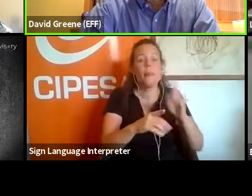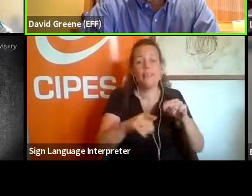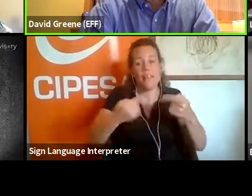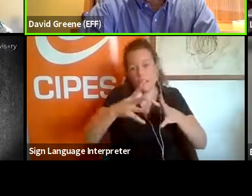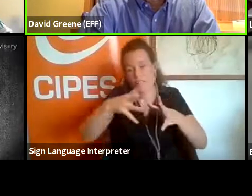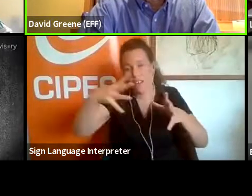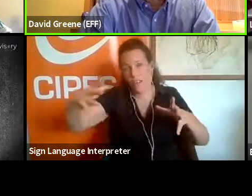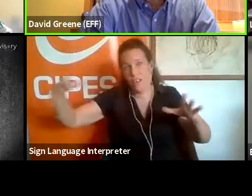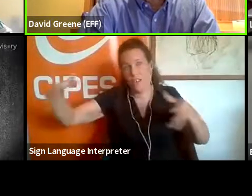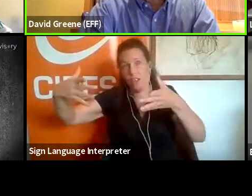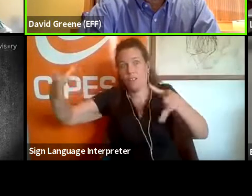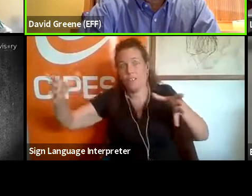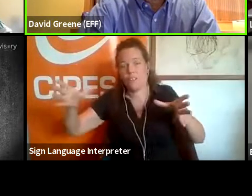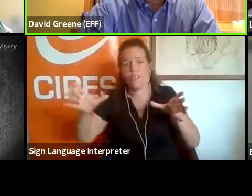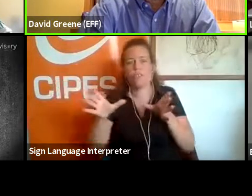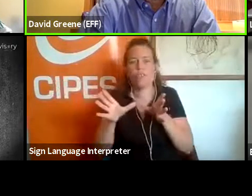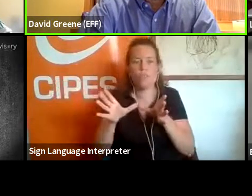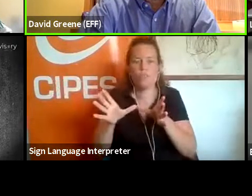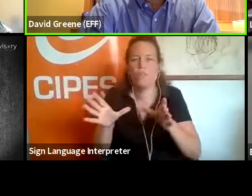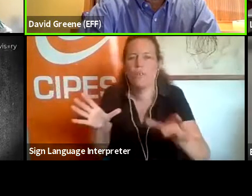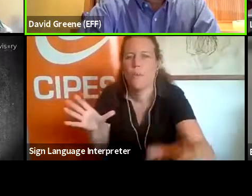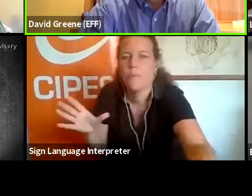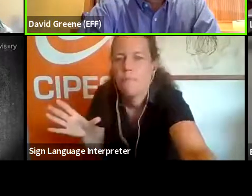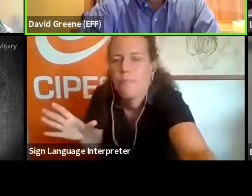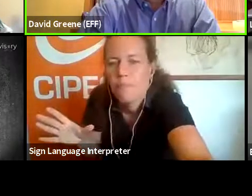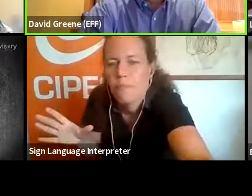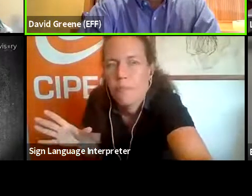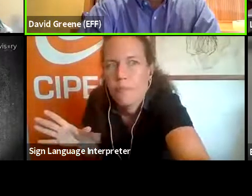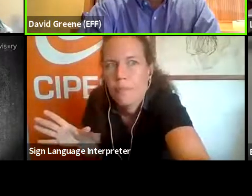now working on